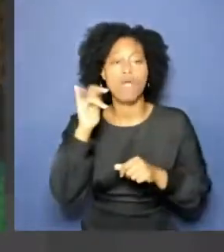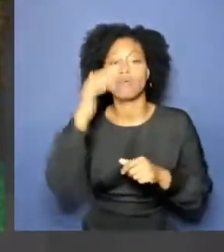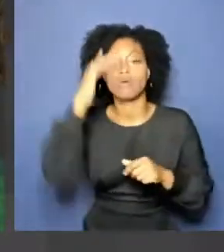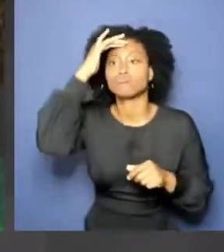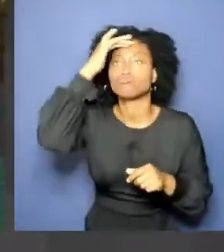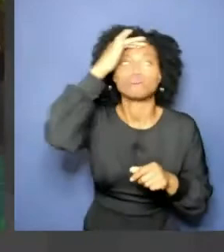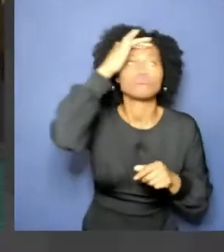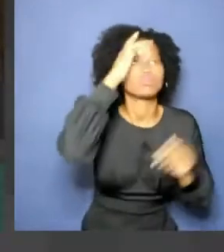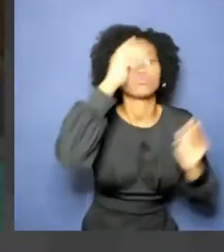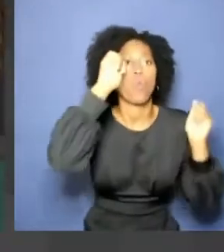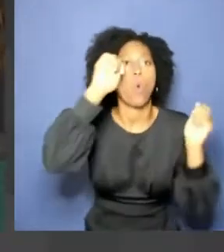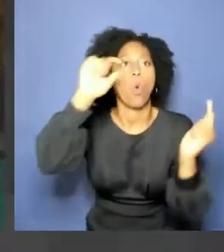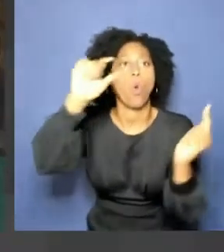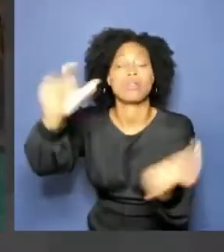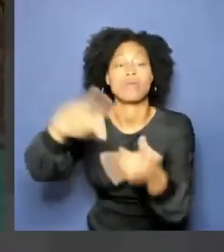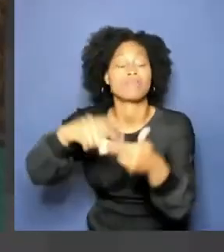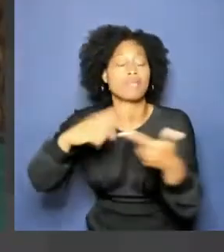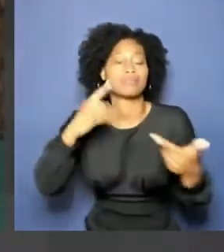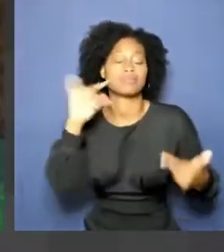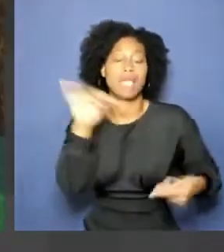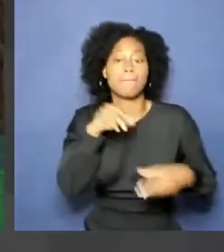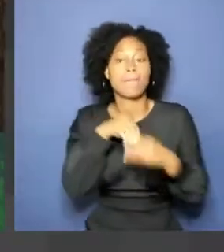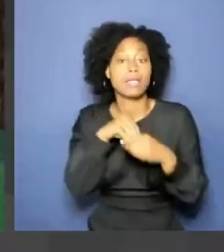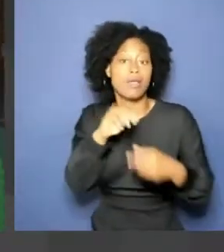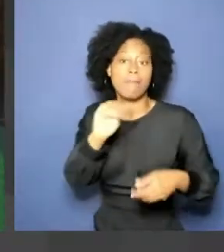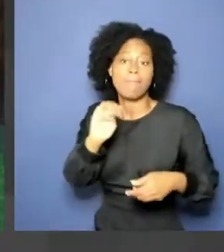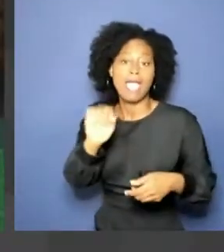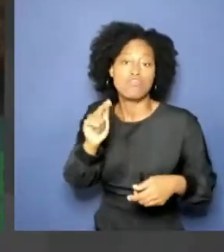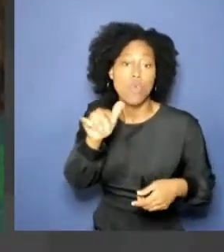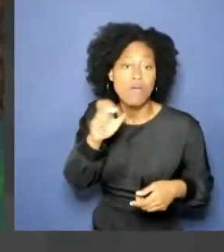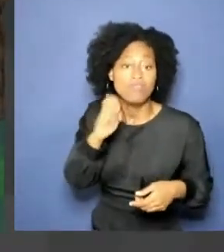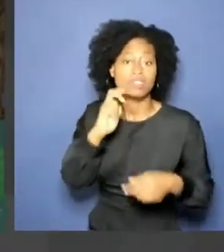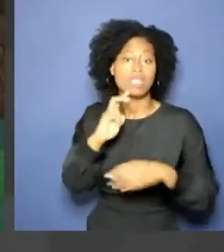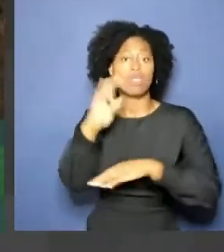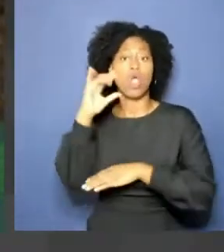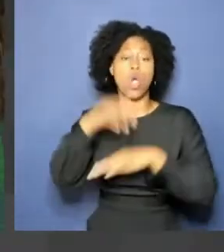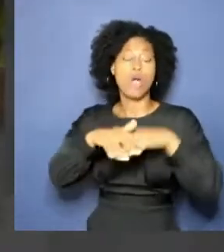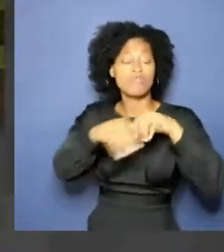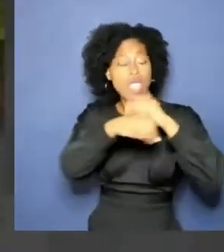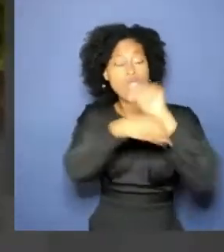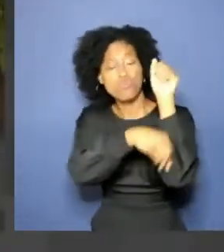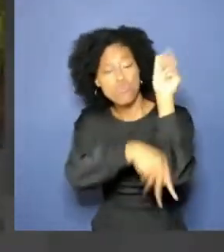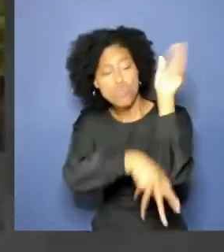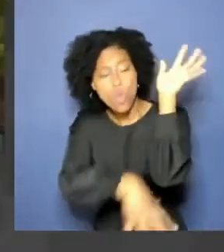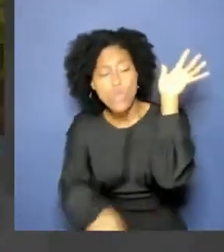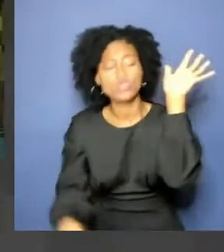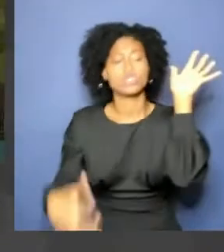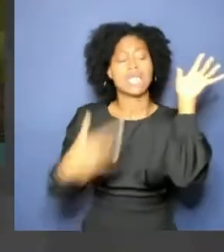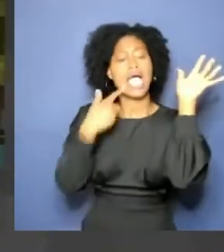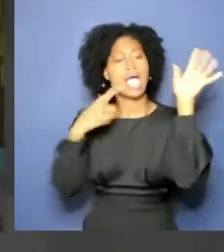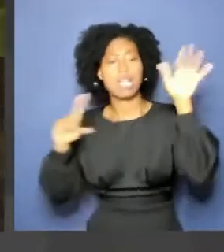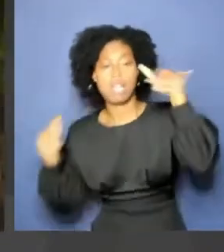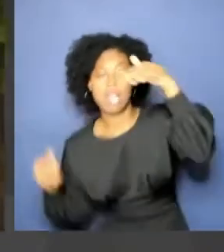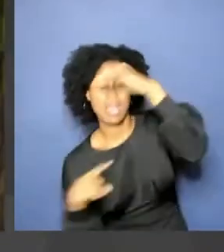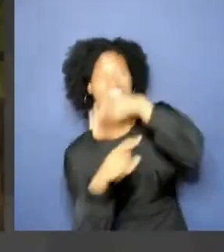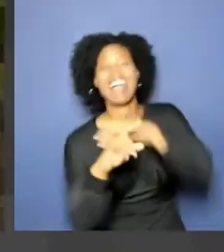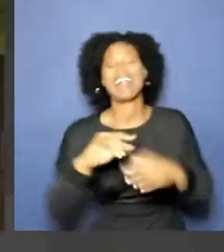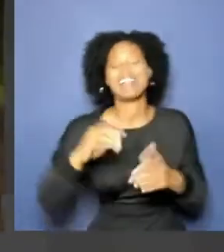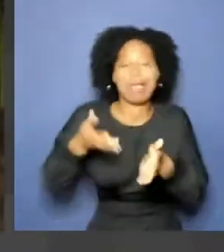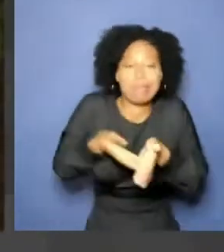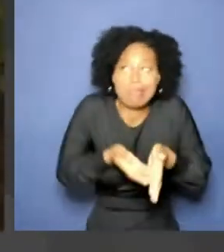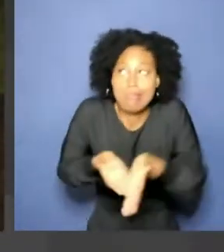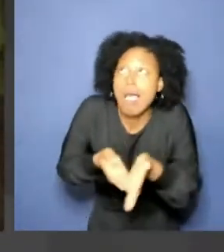life. And you have all the mangroves propped up on their roots, growing in the water, so you can take your boat underneath like Agnes likes. And you're